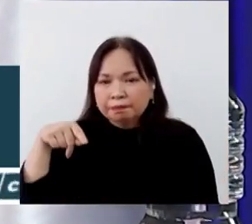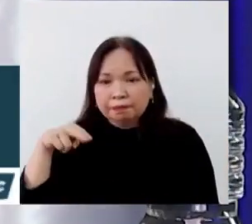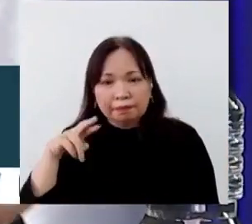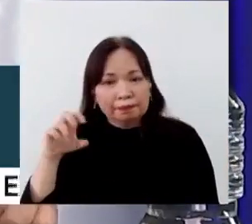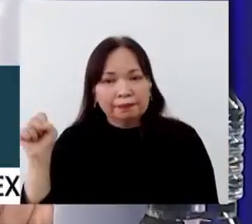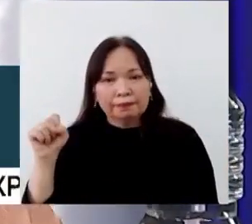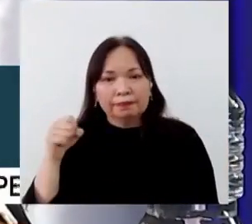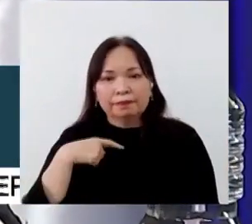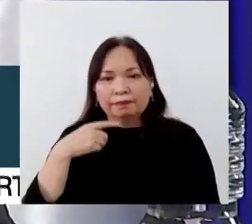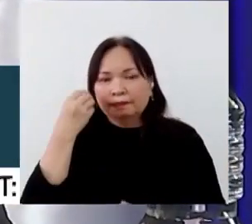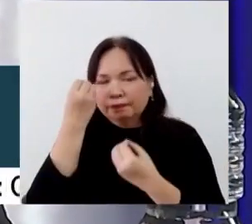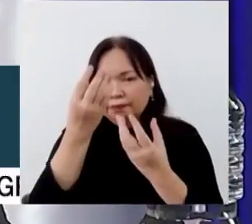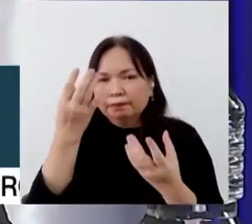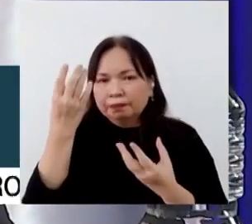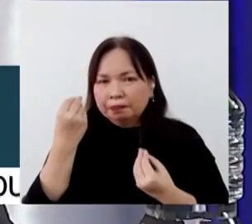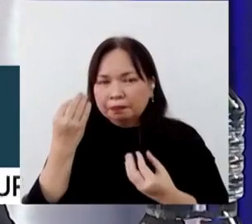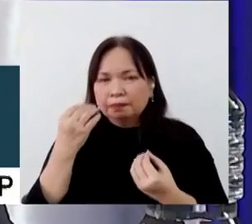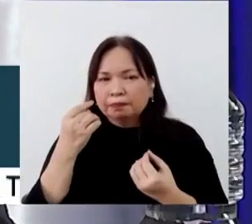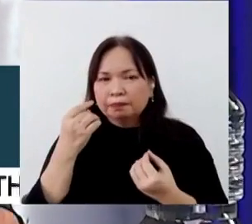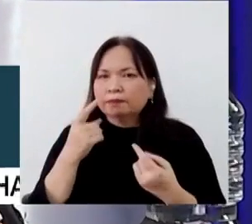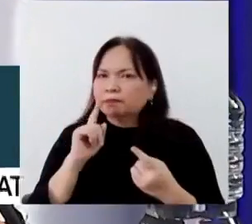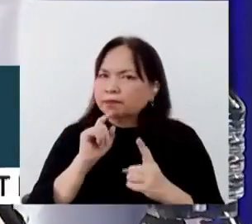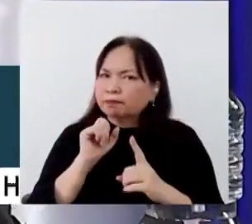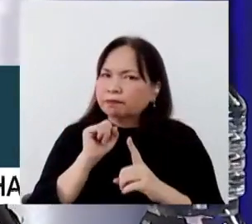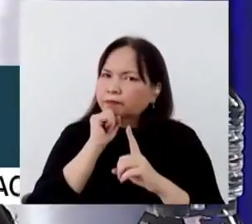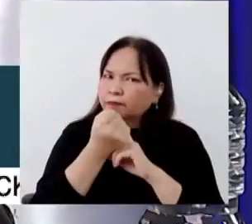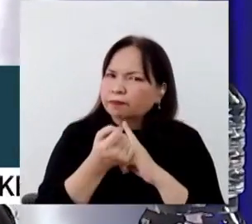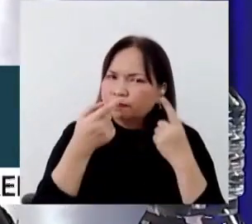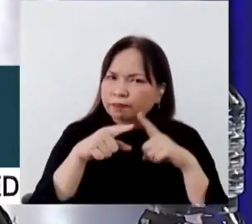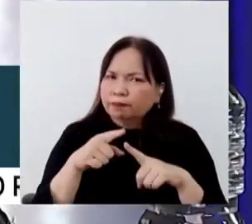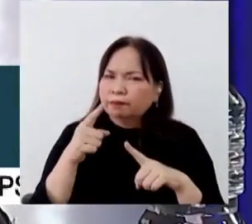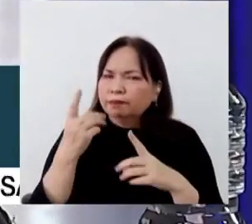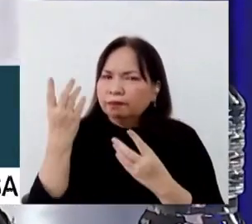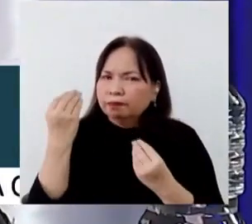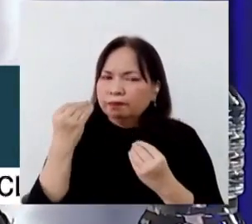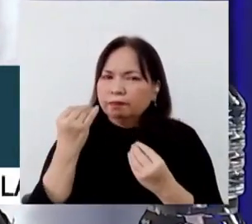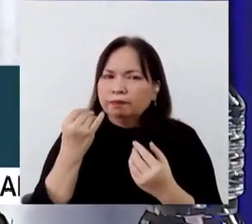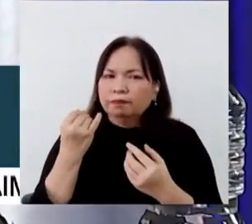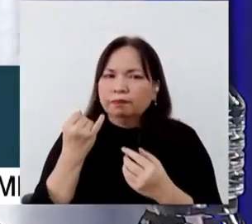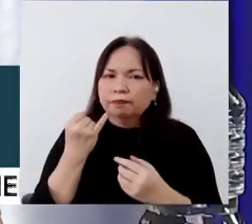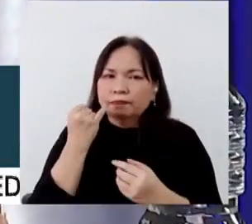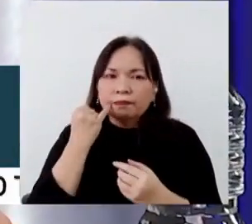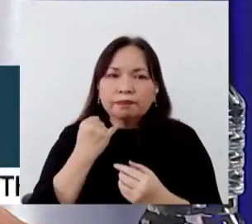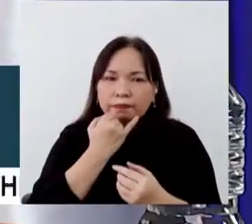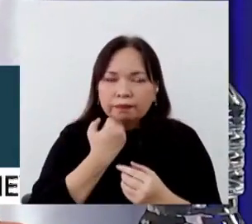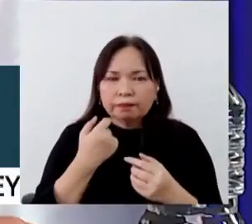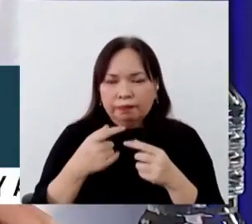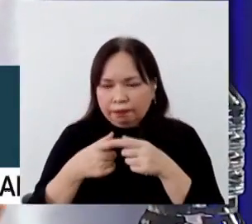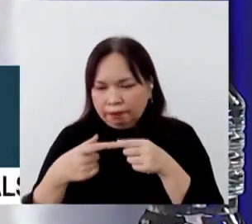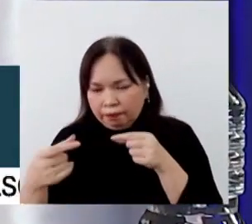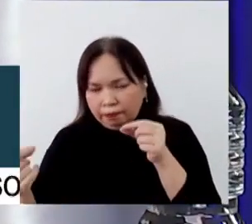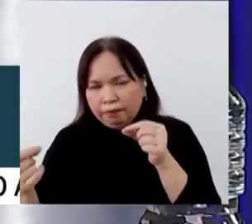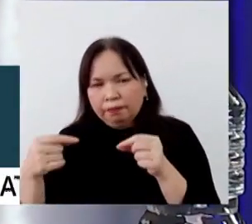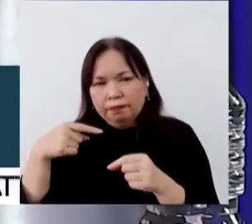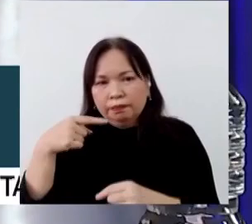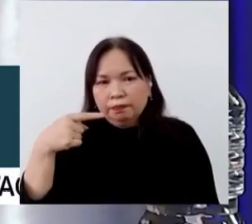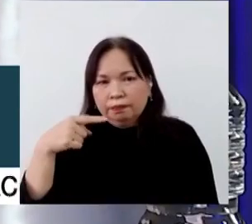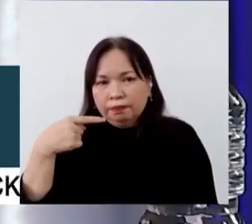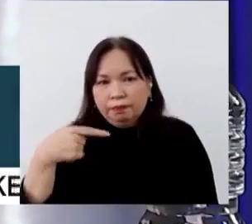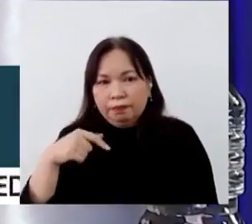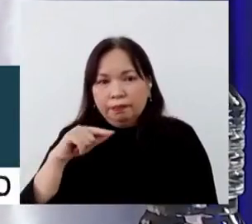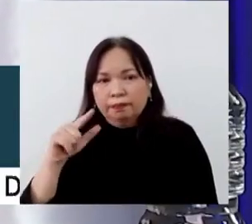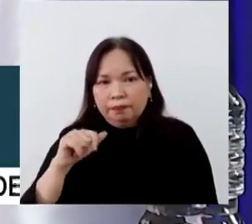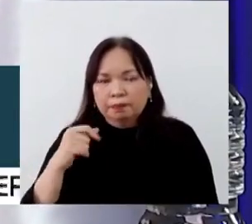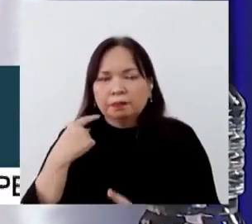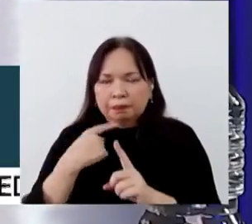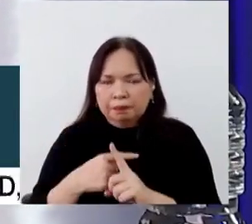what is happening in Israel and in the Gaza Strip, the confirmation as well that a third Filipino has